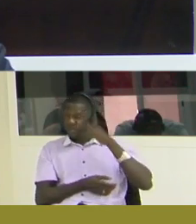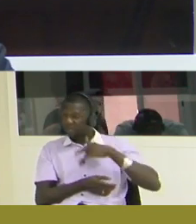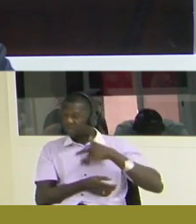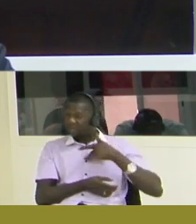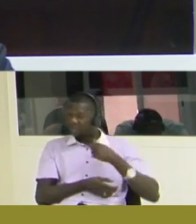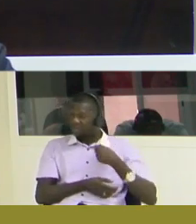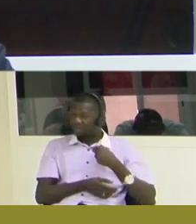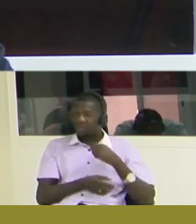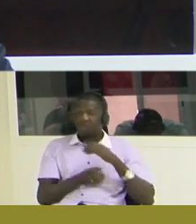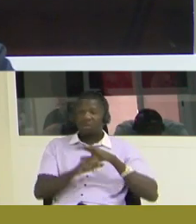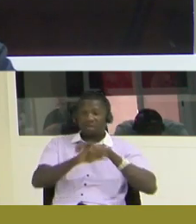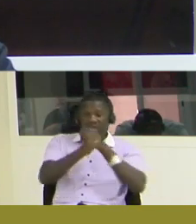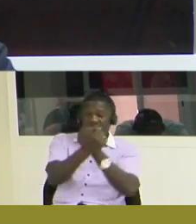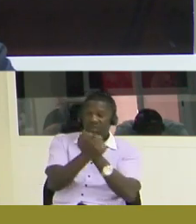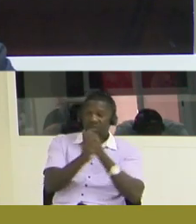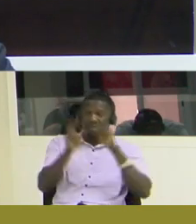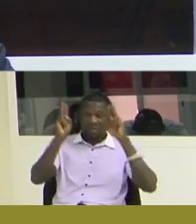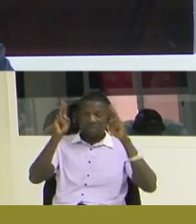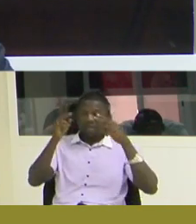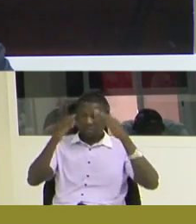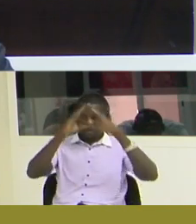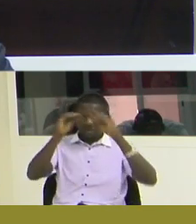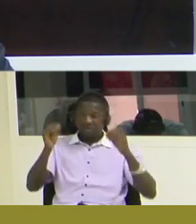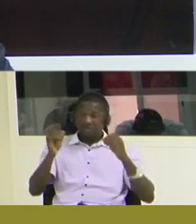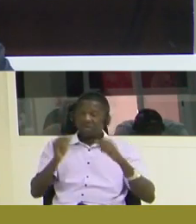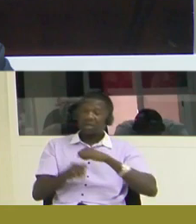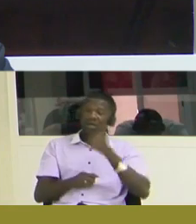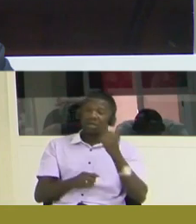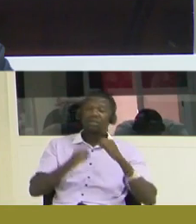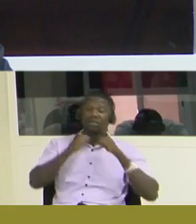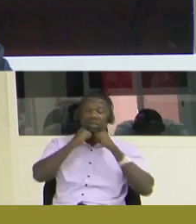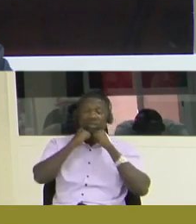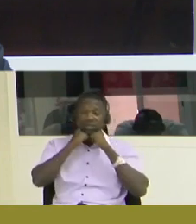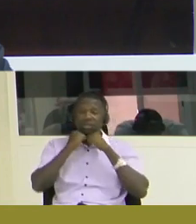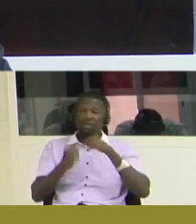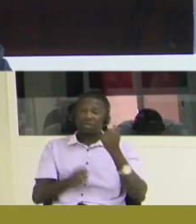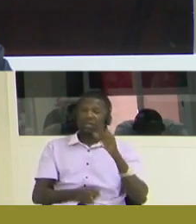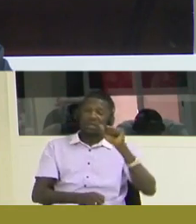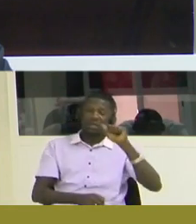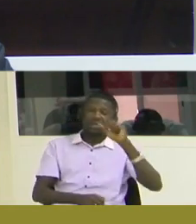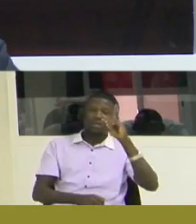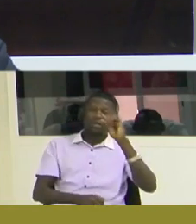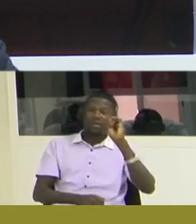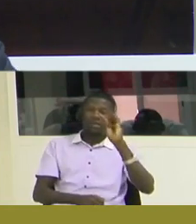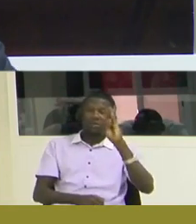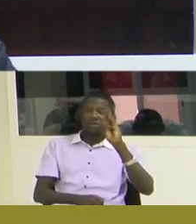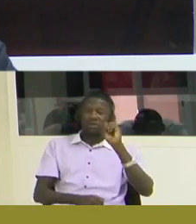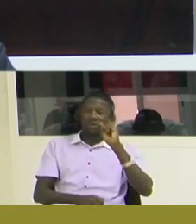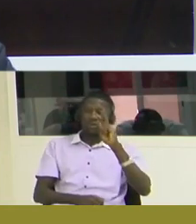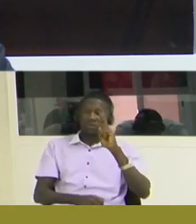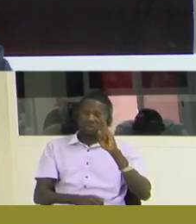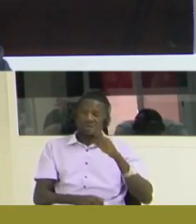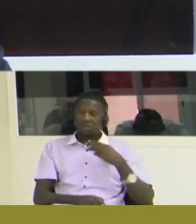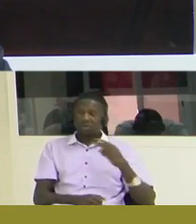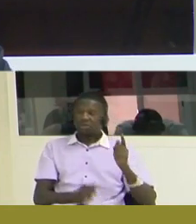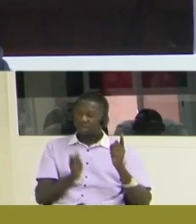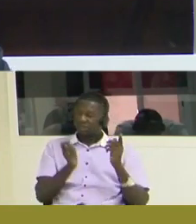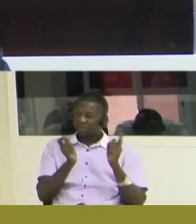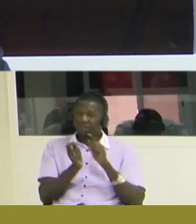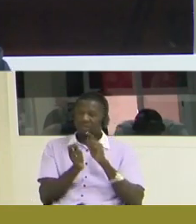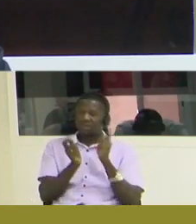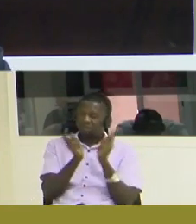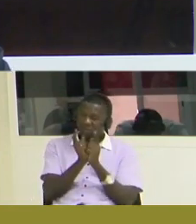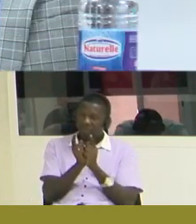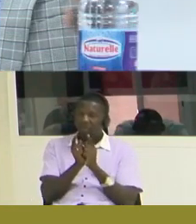arrest Gemma in his office and San Jose Bali and Santa by Hydra entered and met Jamie alone of course they could have arrested him